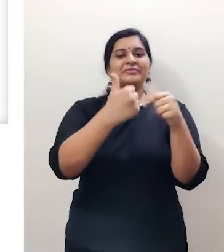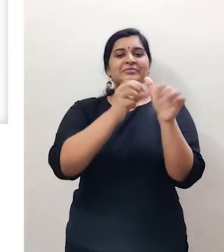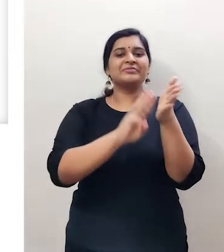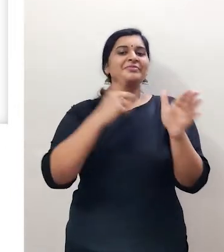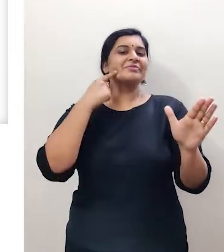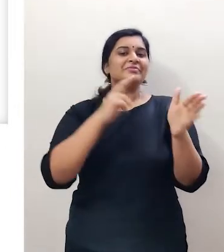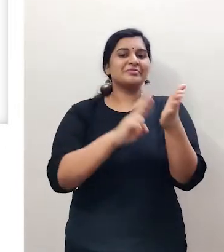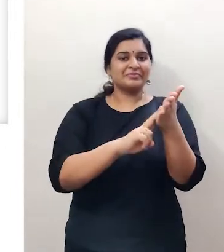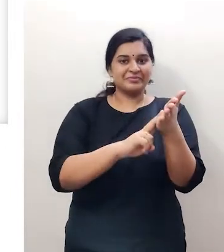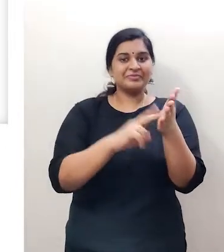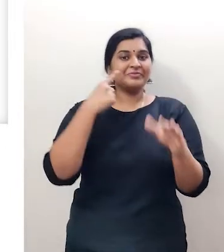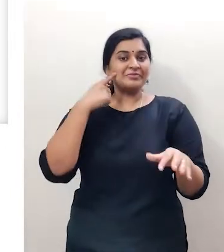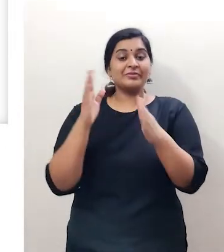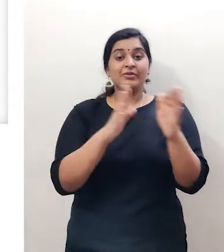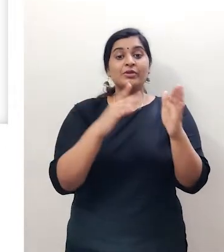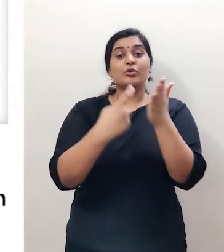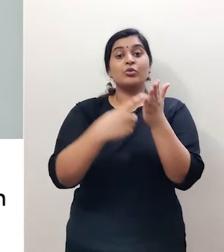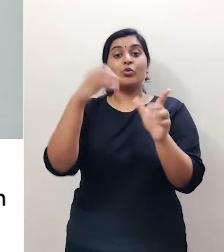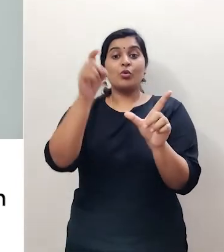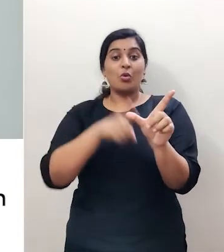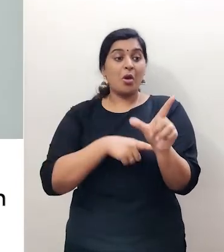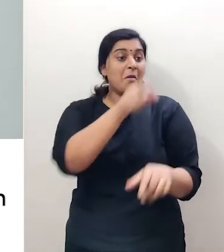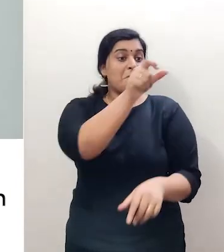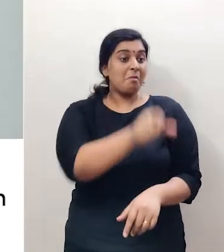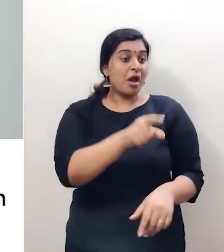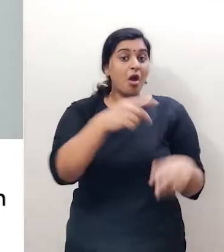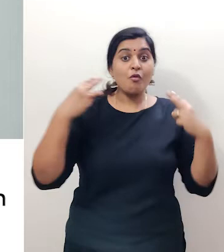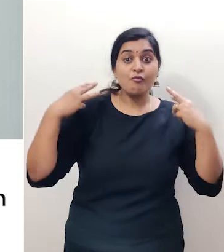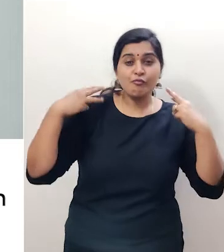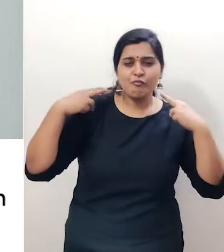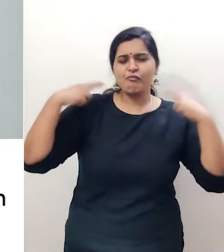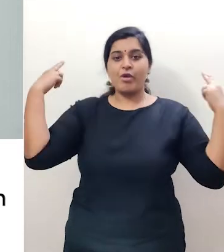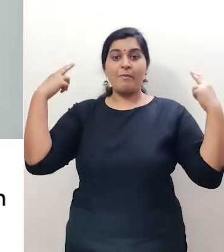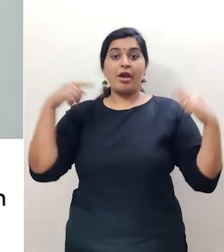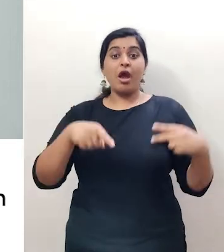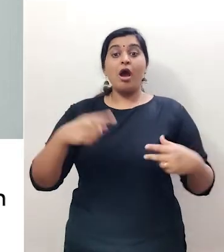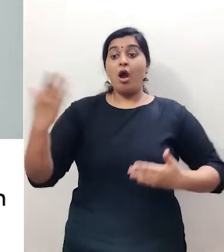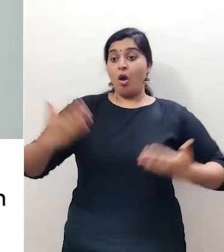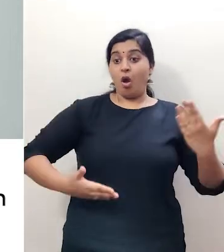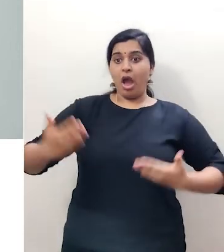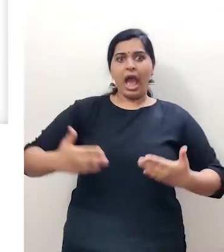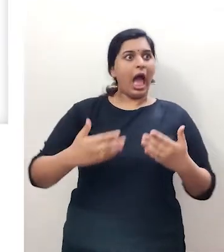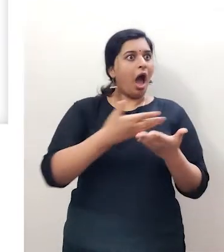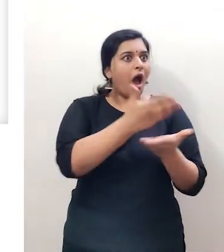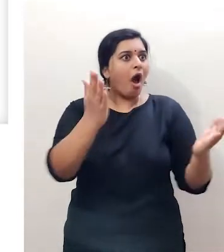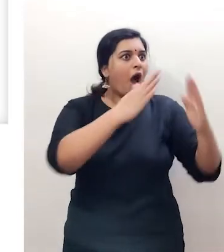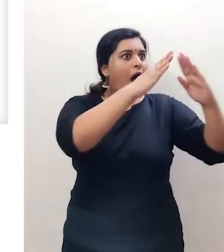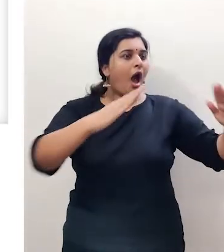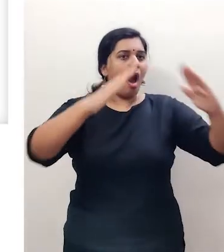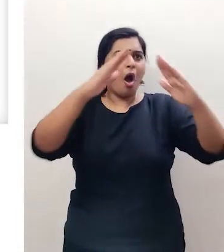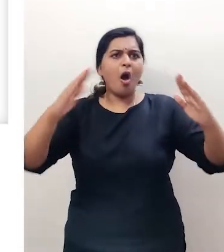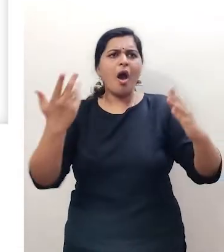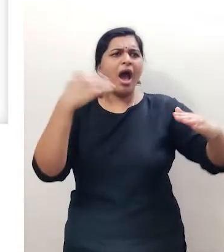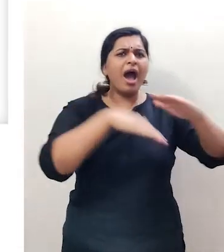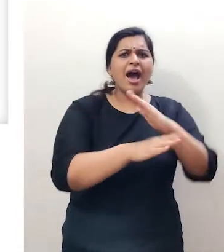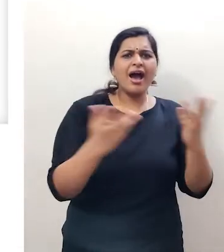Jamini Roy and his art needs no introduction. An average Bengali household is likely to have three things in common: a portrait of the